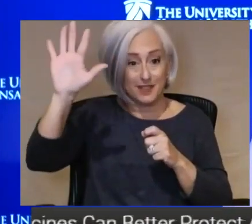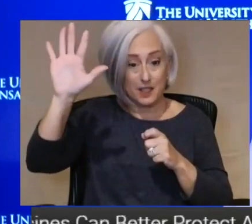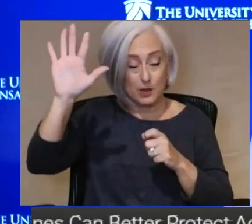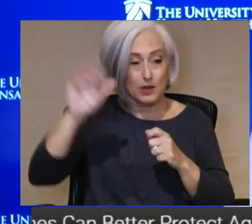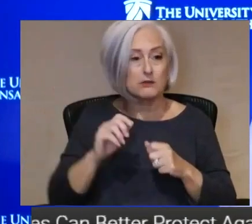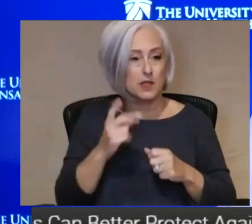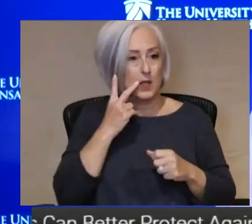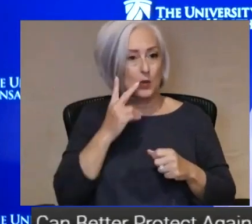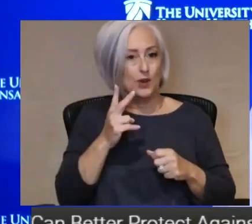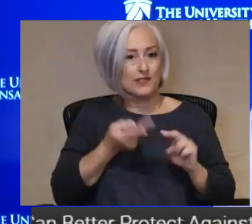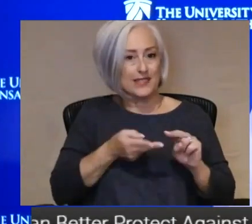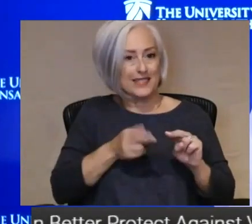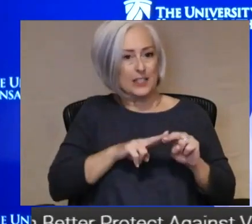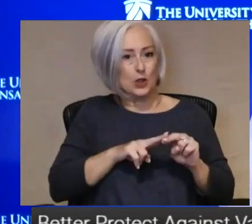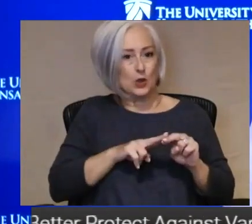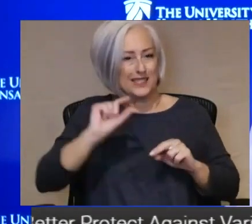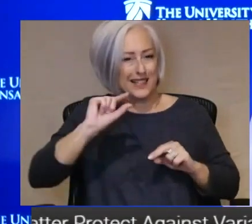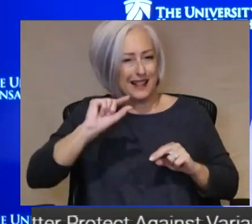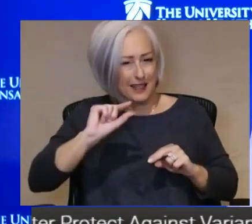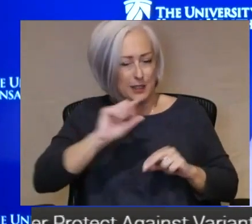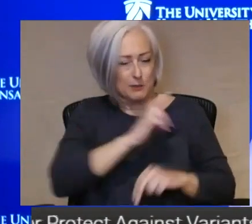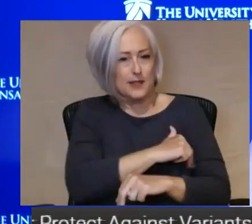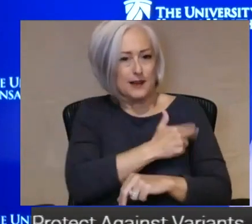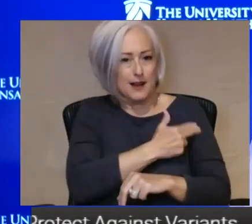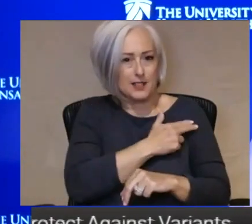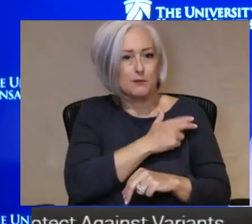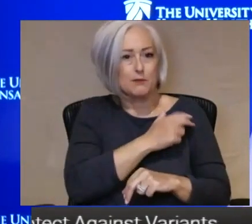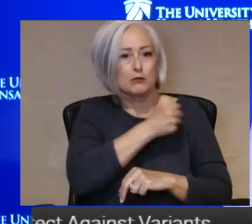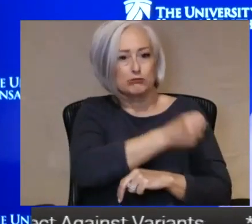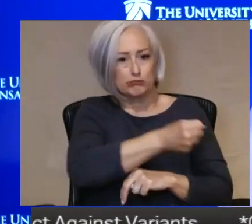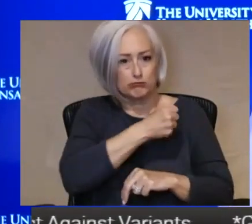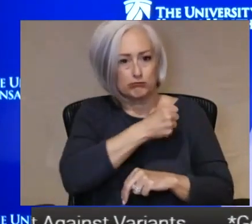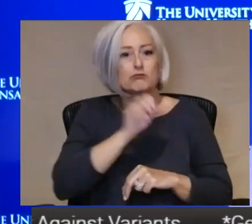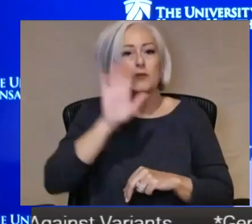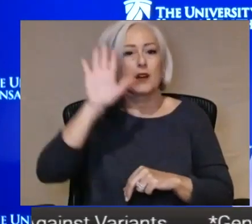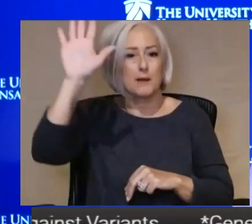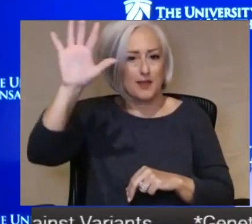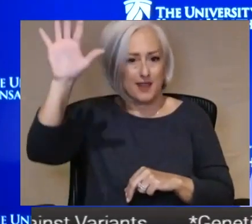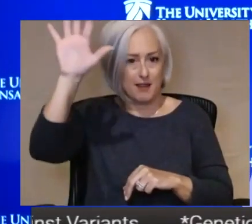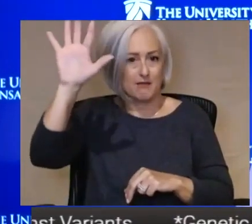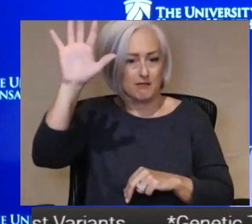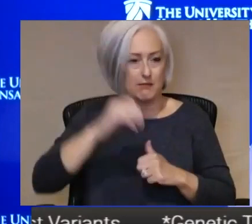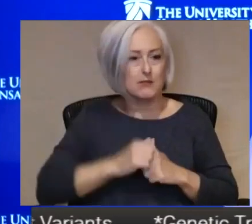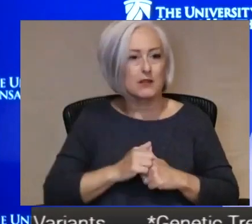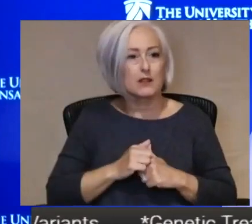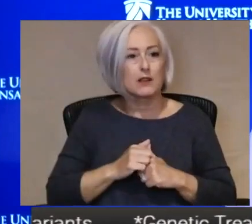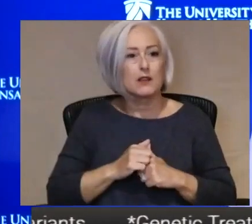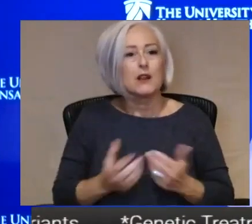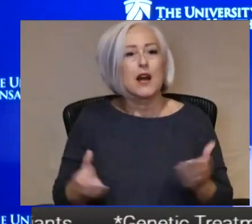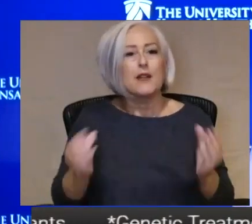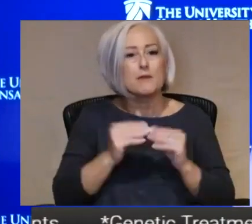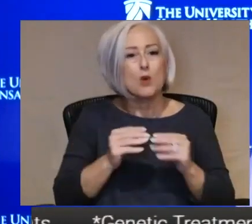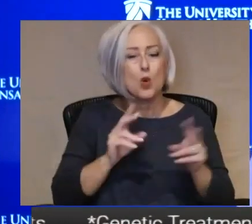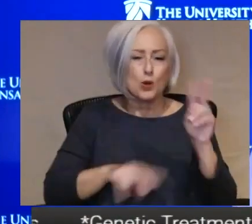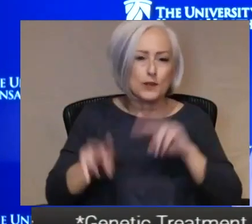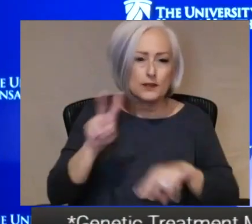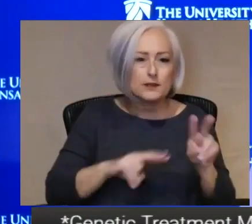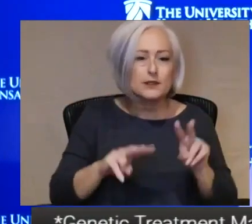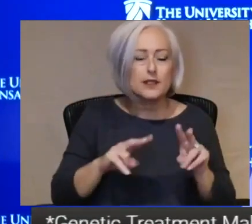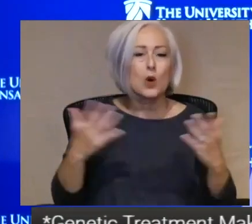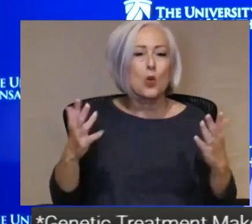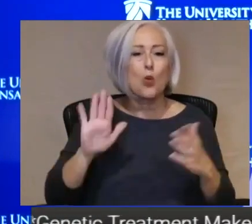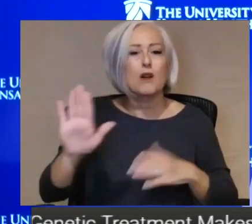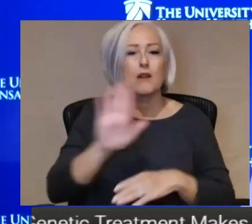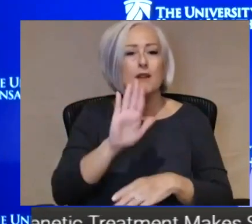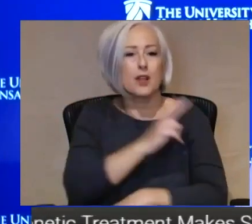in hospitalization in that area too, but I think as we get further into this, we have to understand what are those hospital practices. Are they still testing everybody?